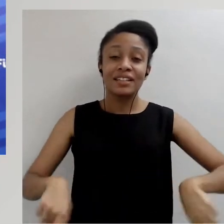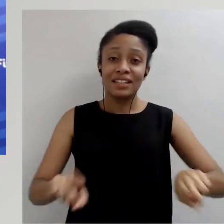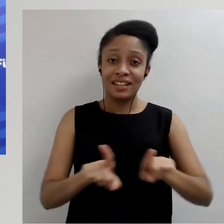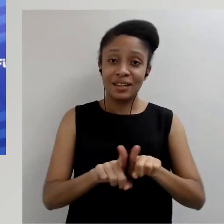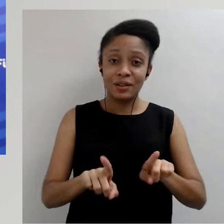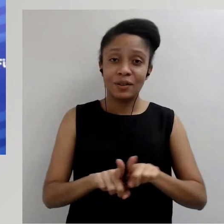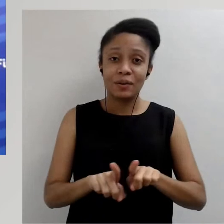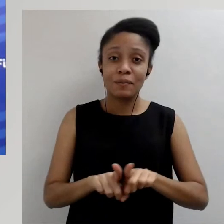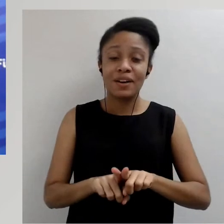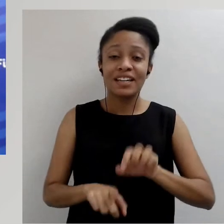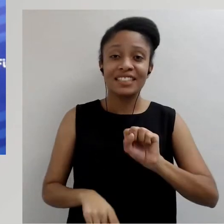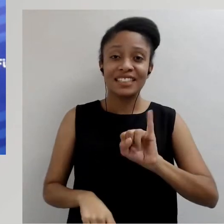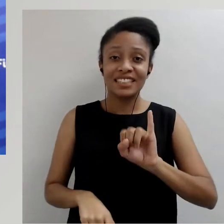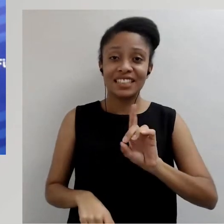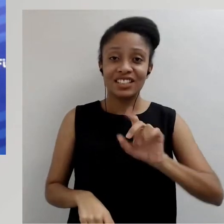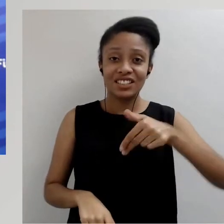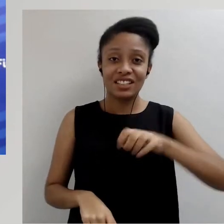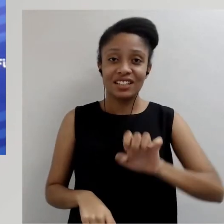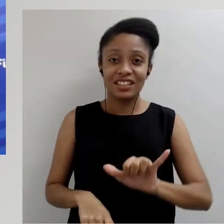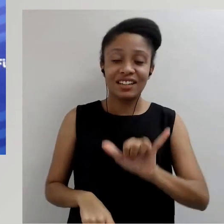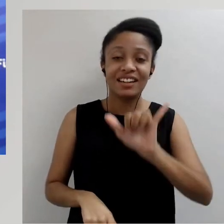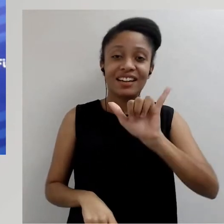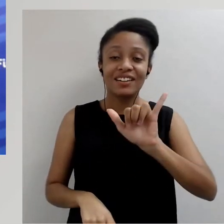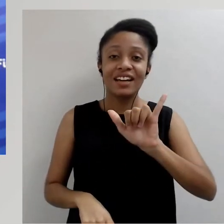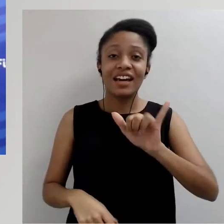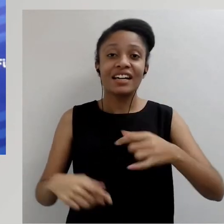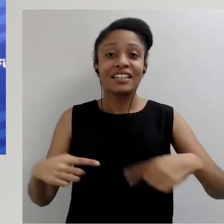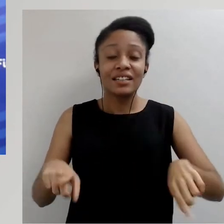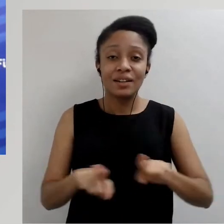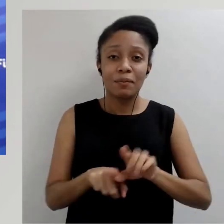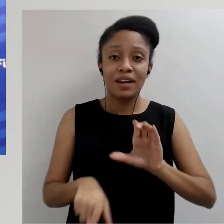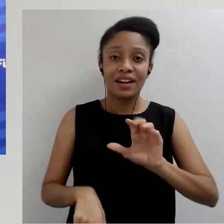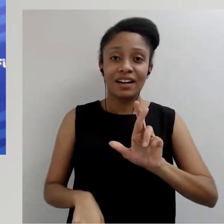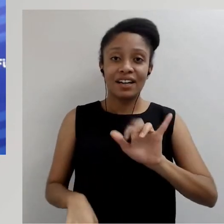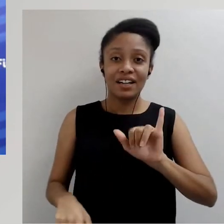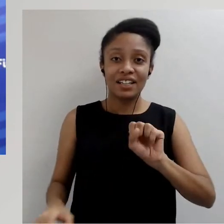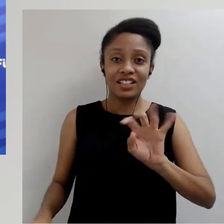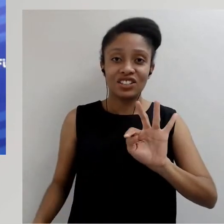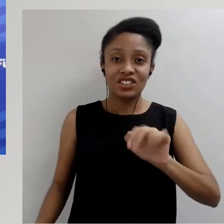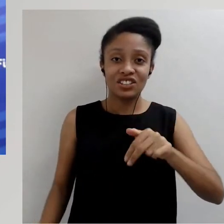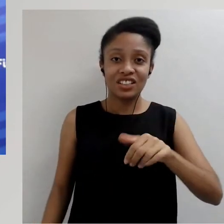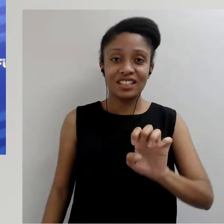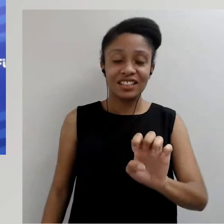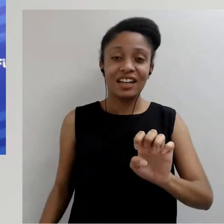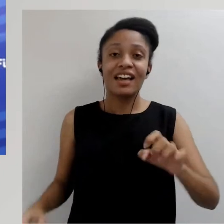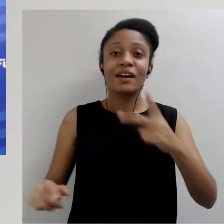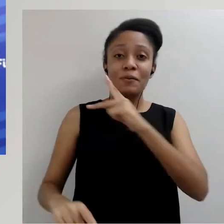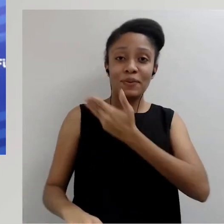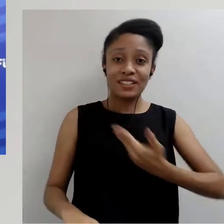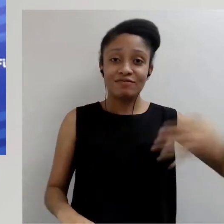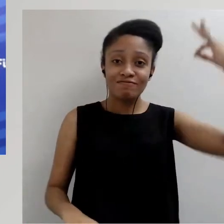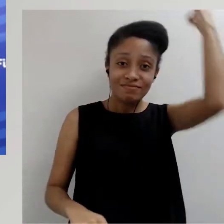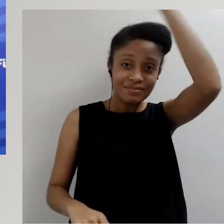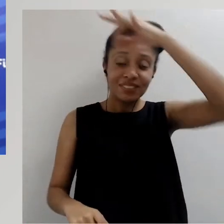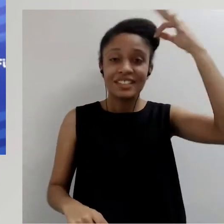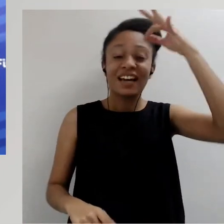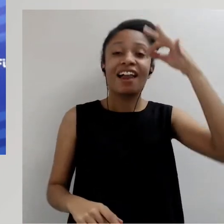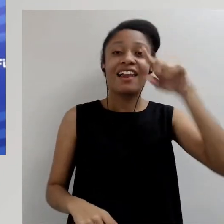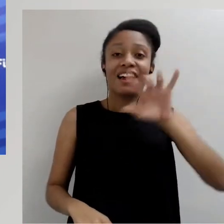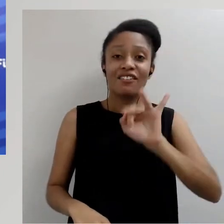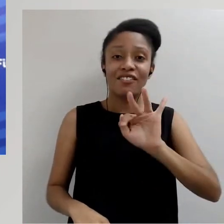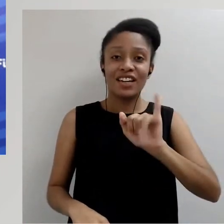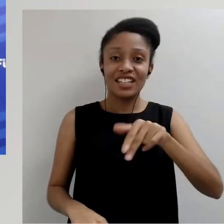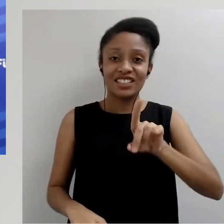Nacional, Sidney, Ms. Cristhine Samorini, President of the Espírito